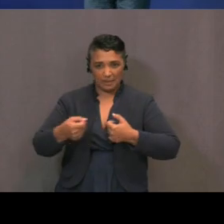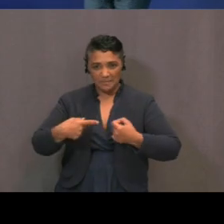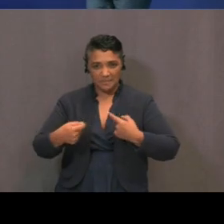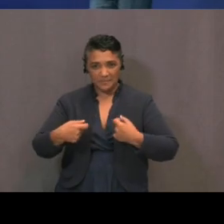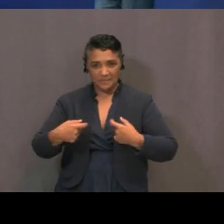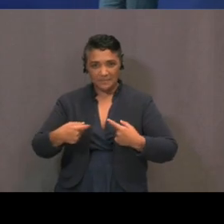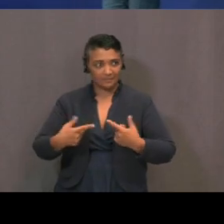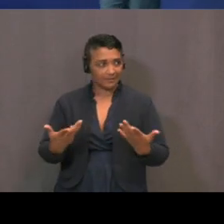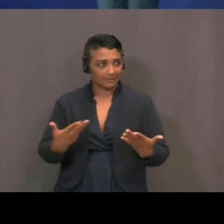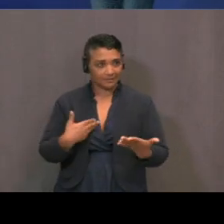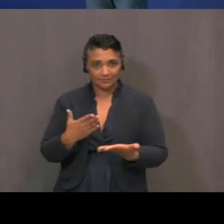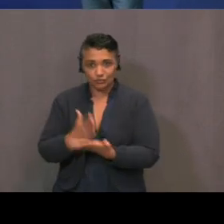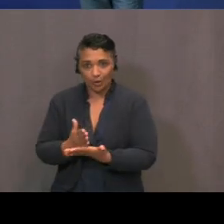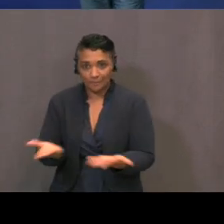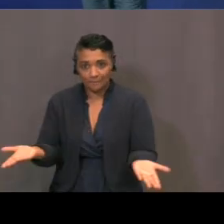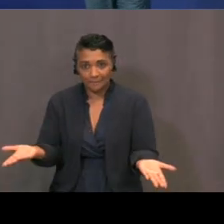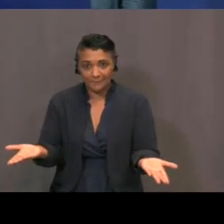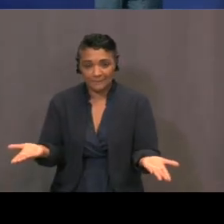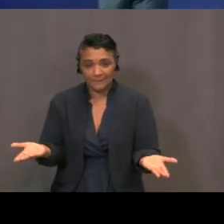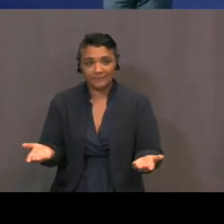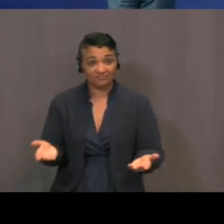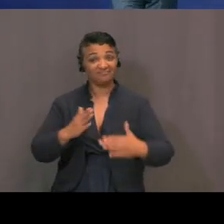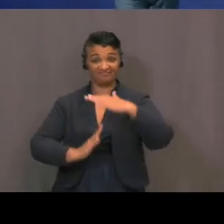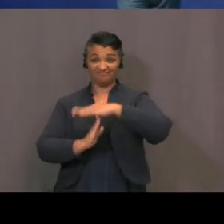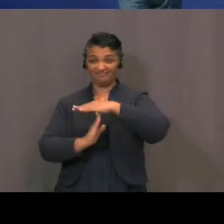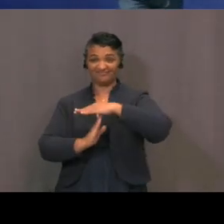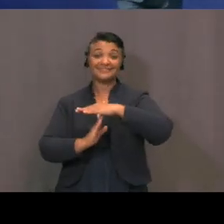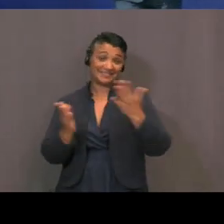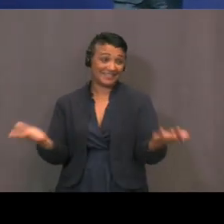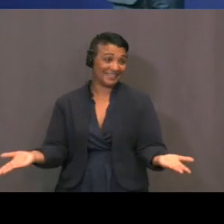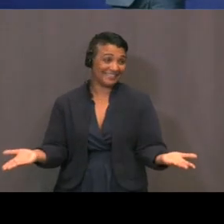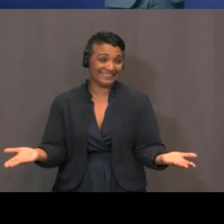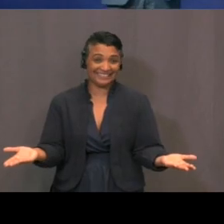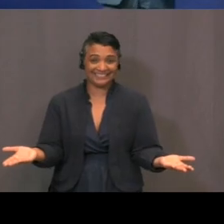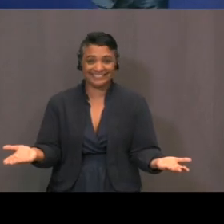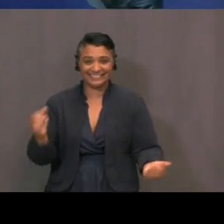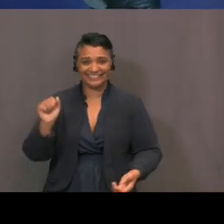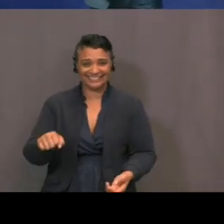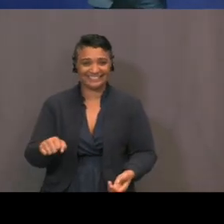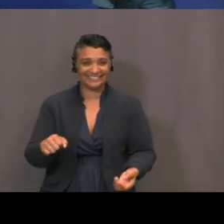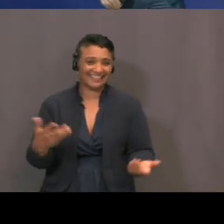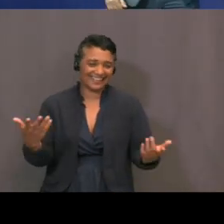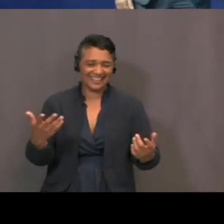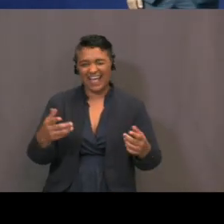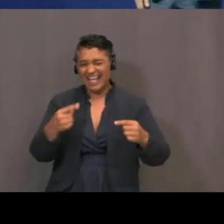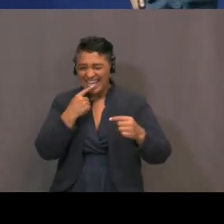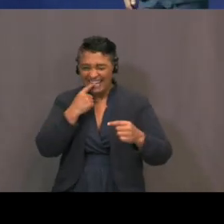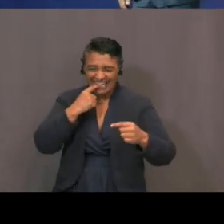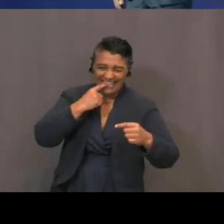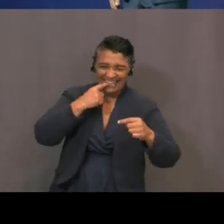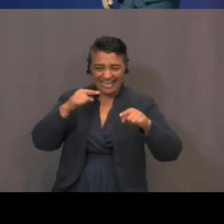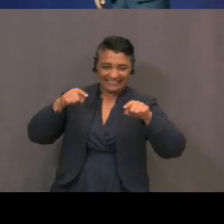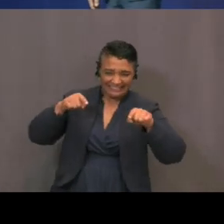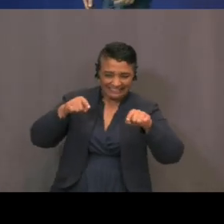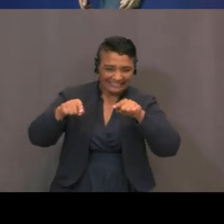When do I stop? When do I stop? Okay, shall we stop now? Let's just, by the skin of our teeth, our